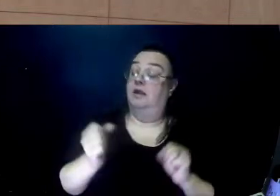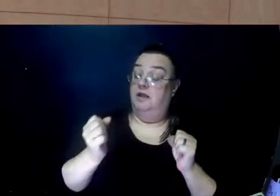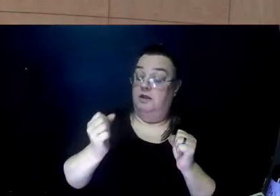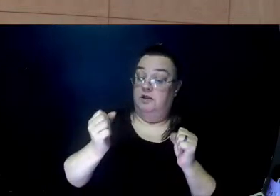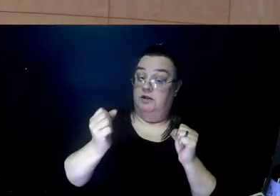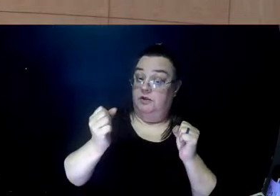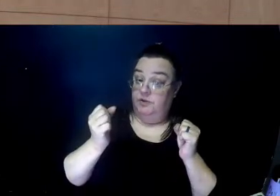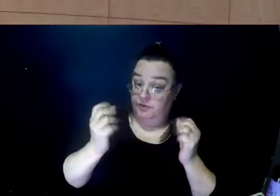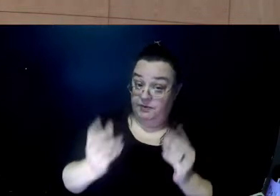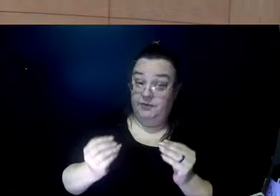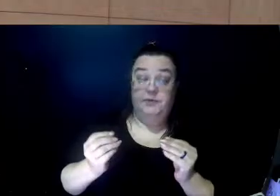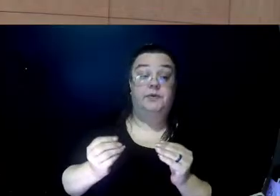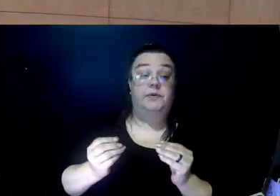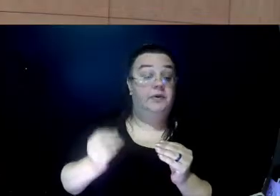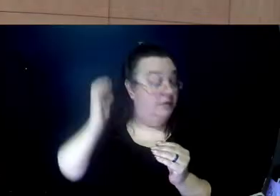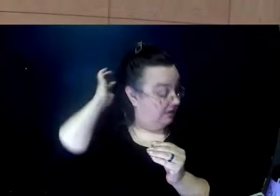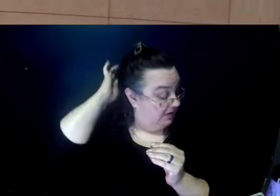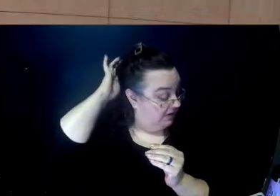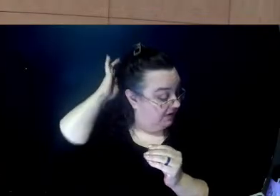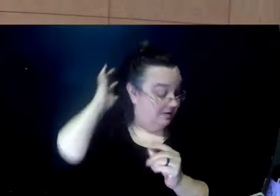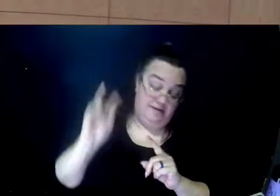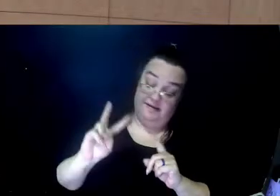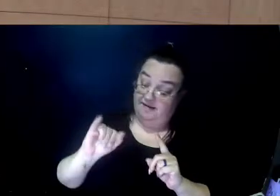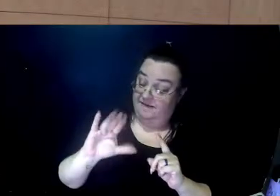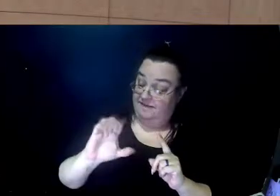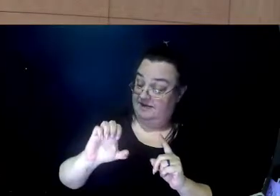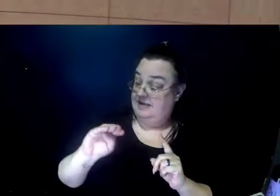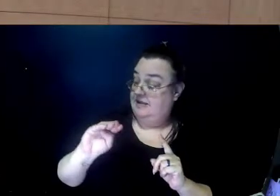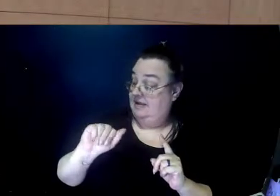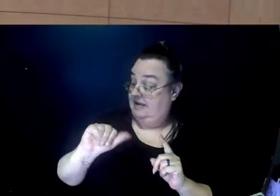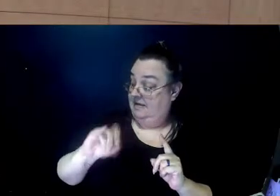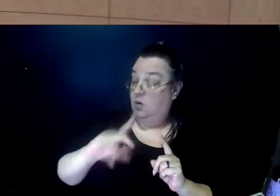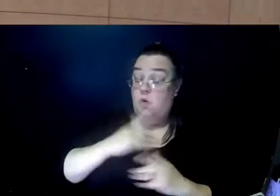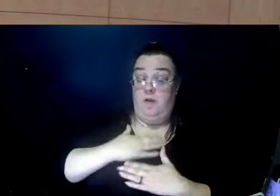So, Vice Mayor, I appreciate your